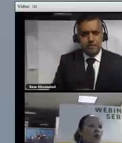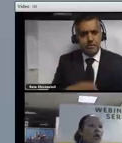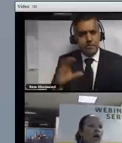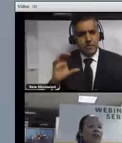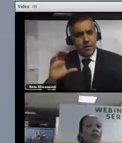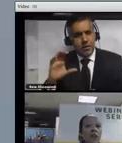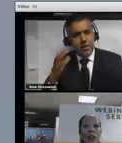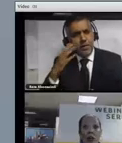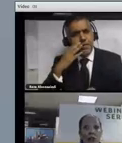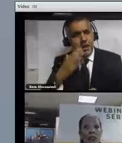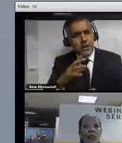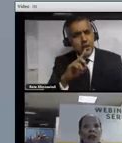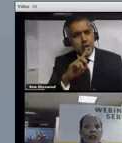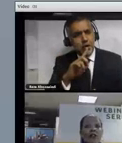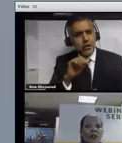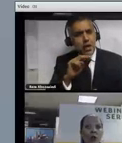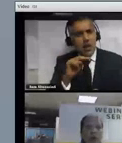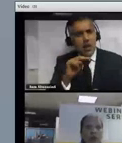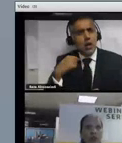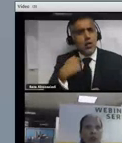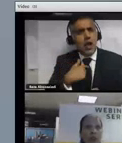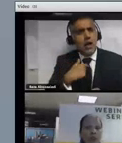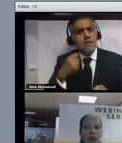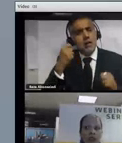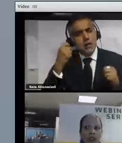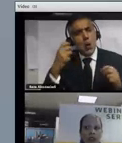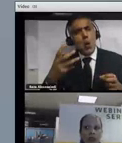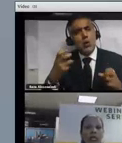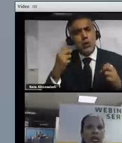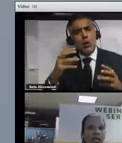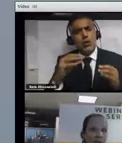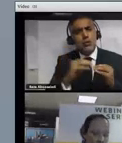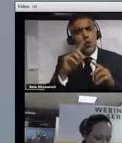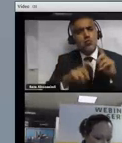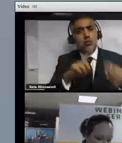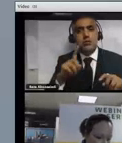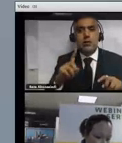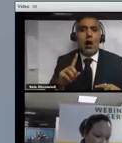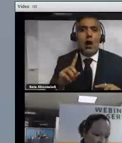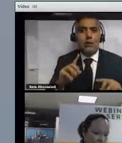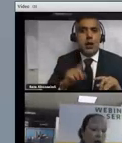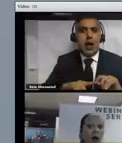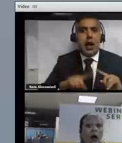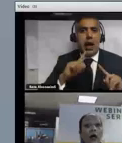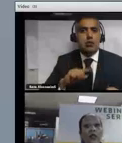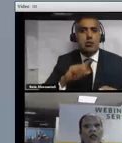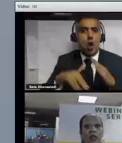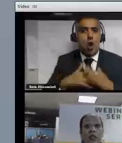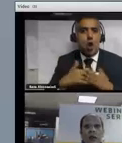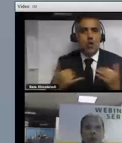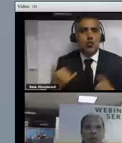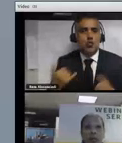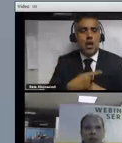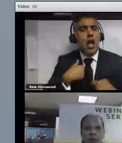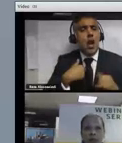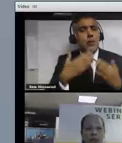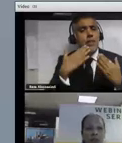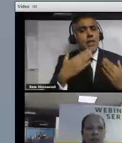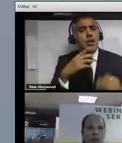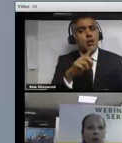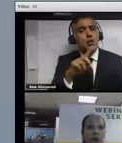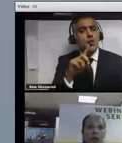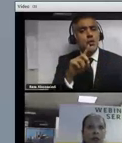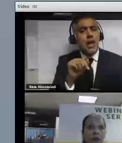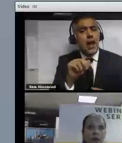Dan, we have loads and loads of more questions, but obviously we can't answer them all today. I want to thank you, Dan,